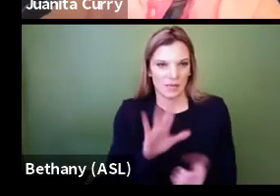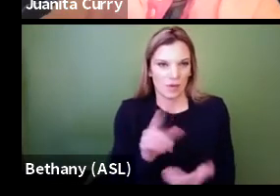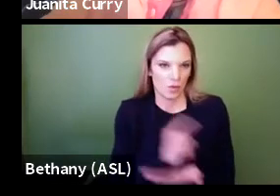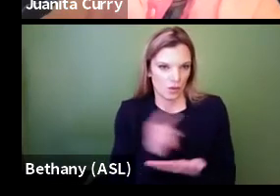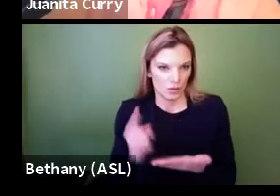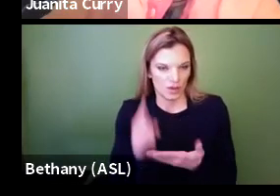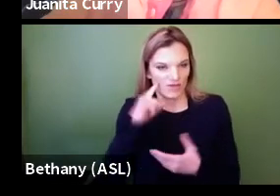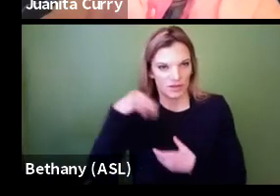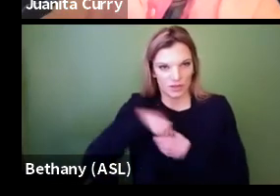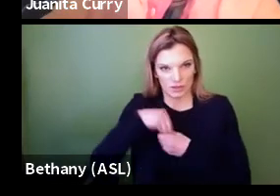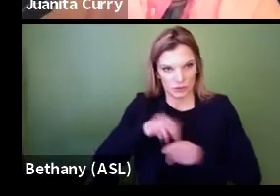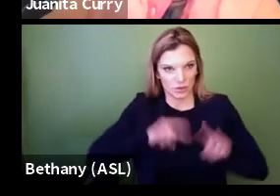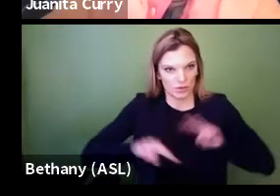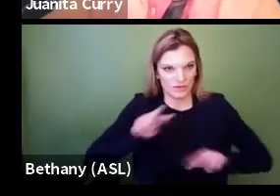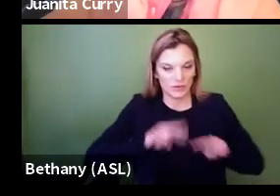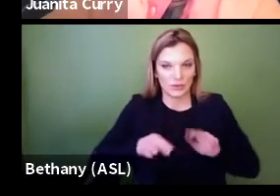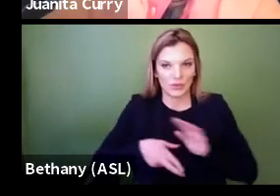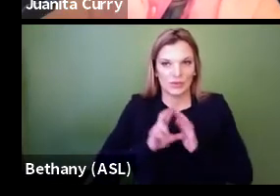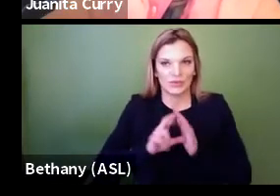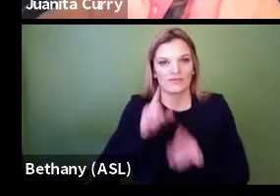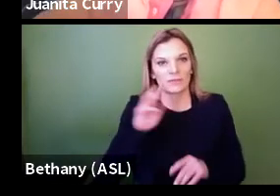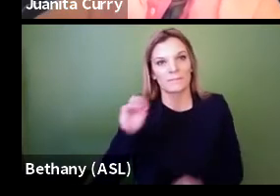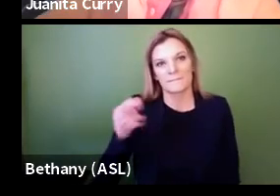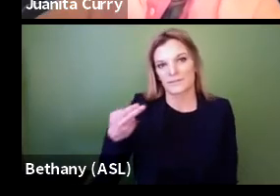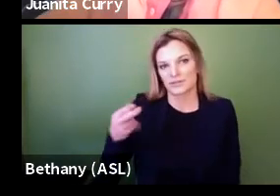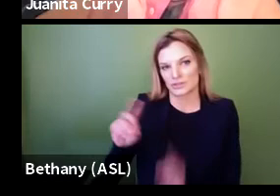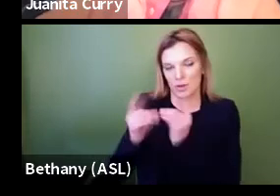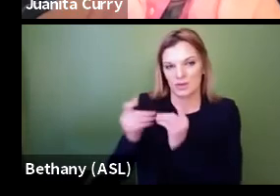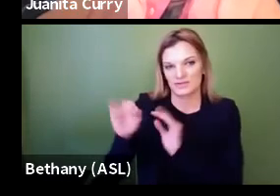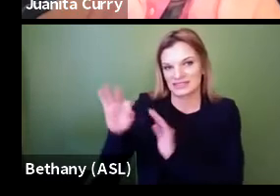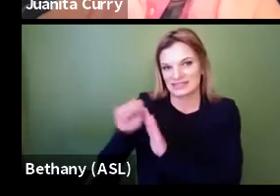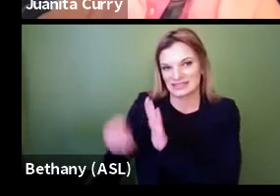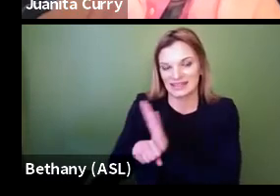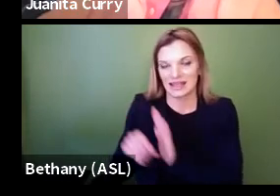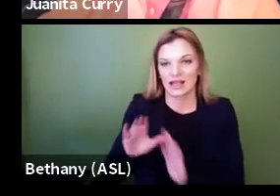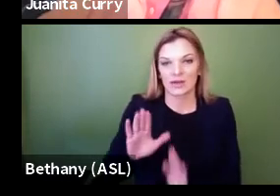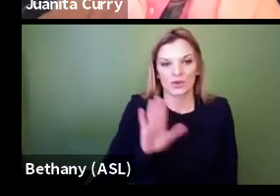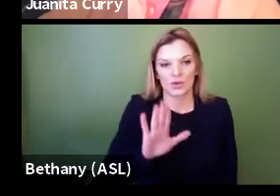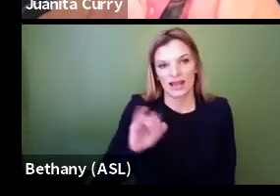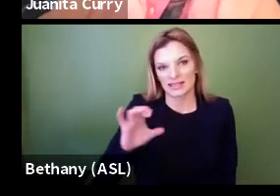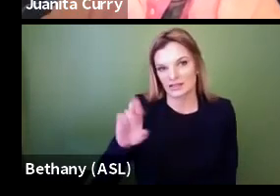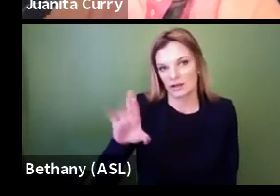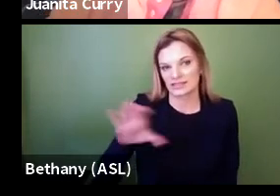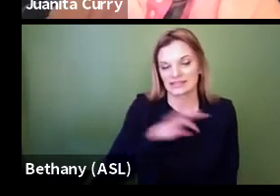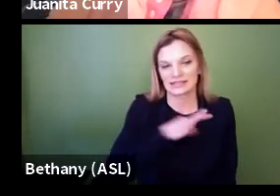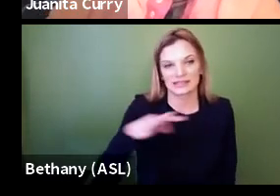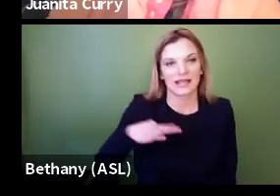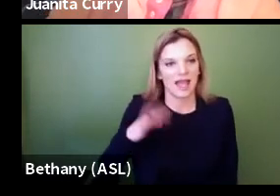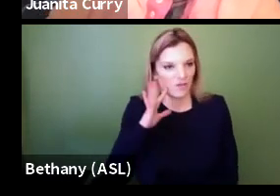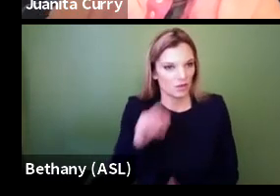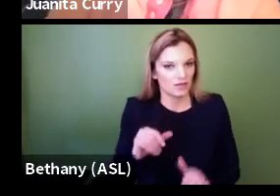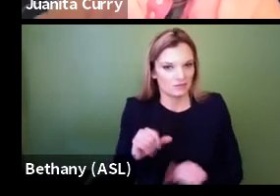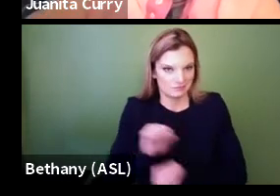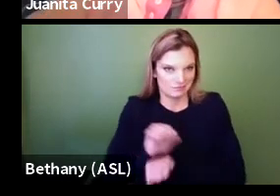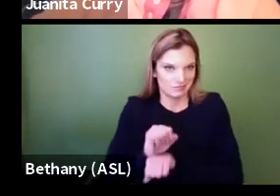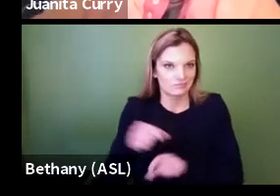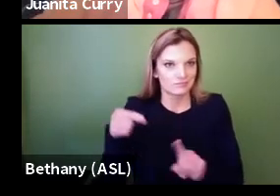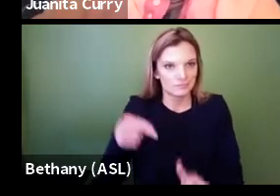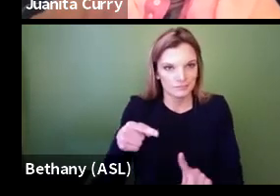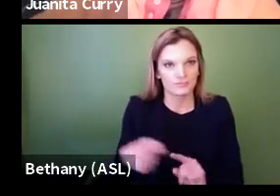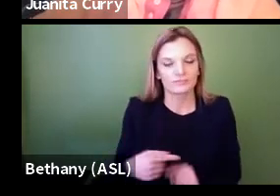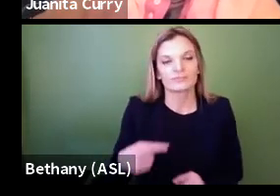review that the Michigan Department of State and your ICRC staff will work on. And then